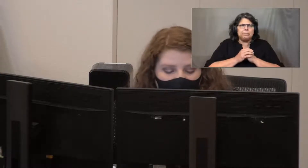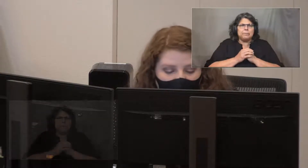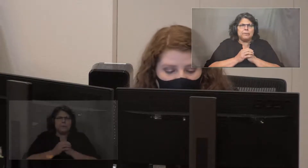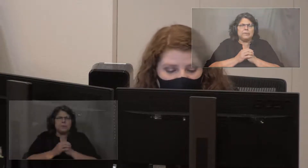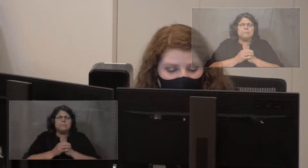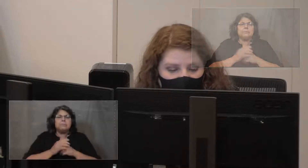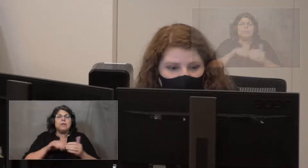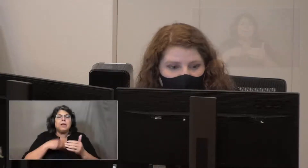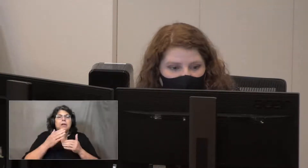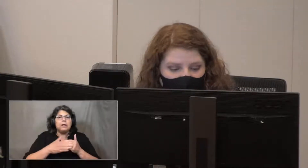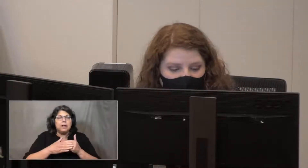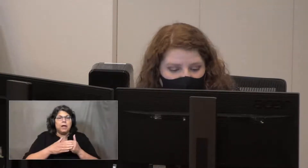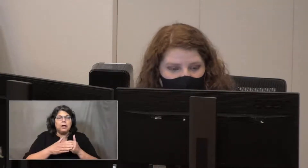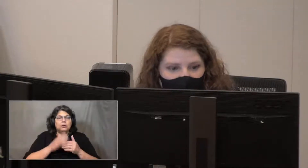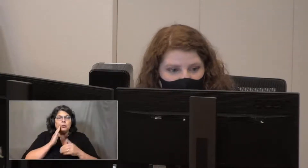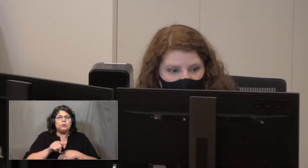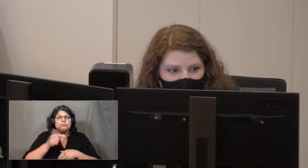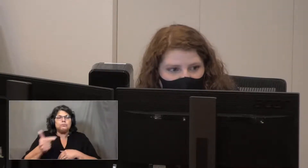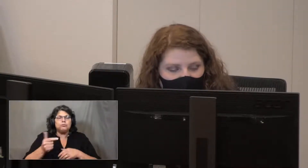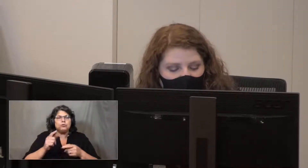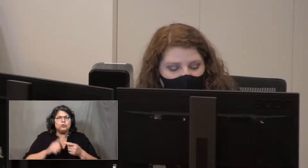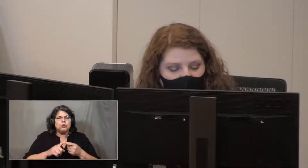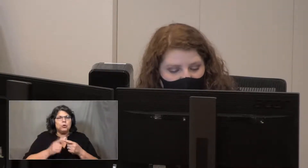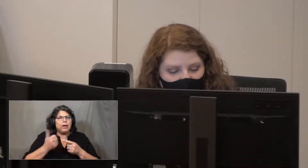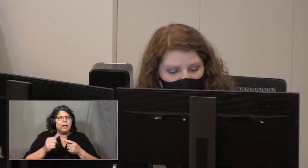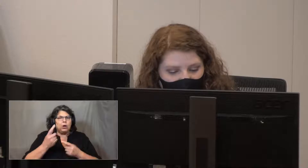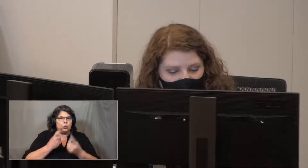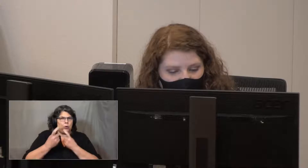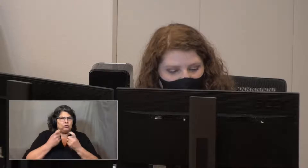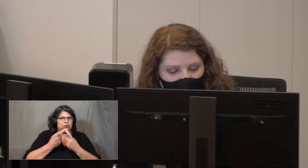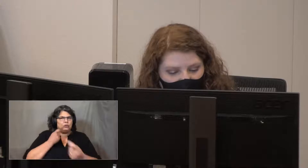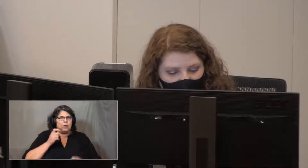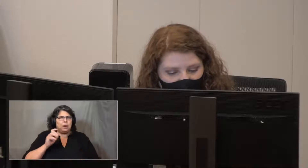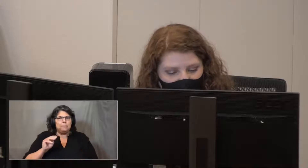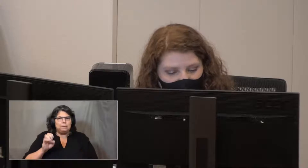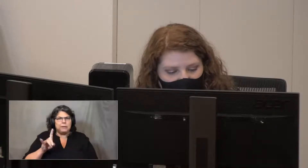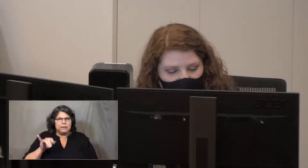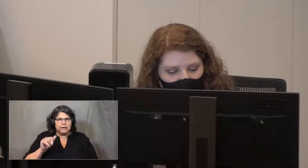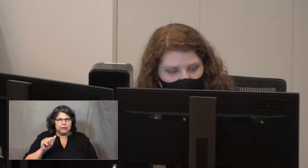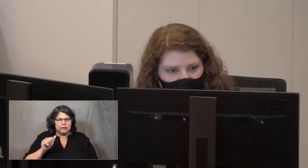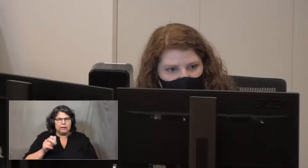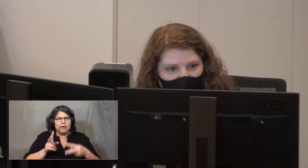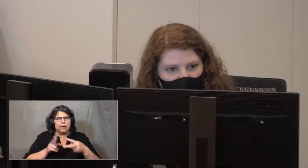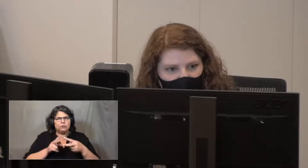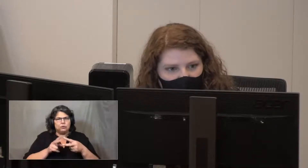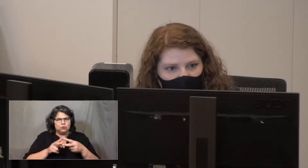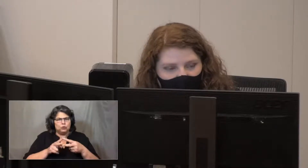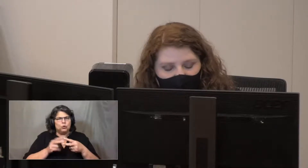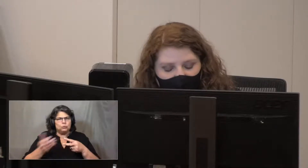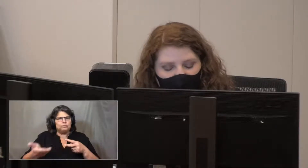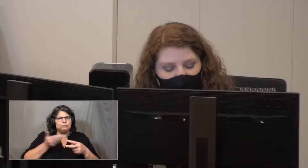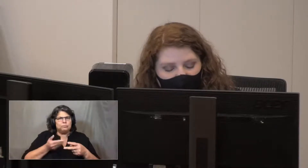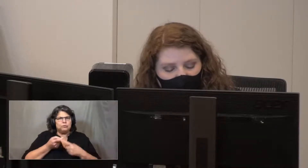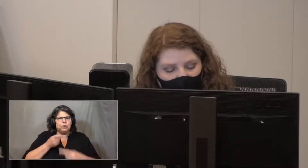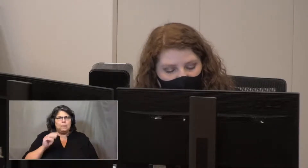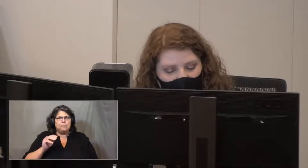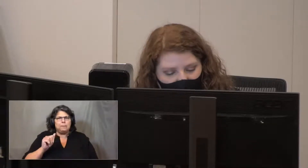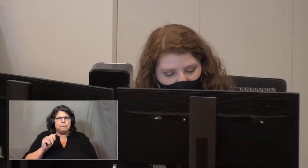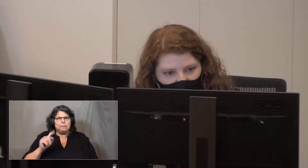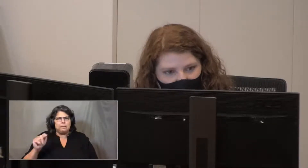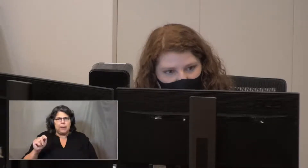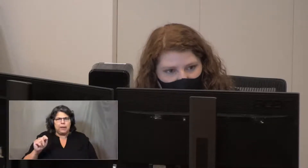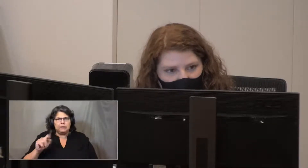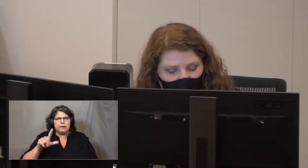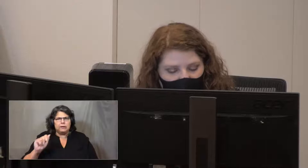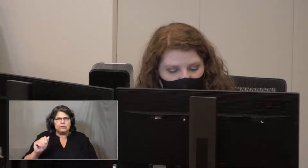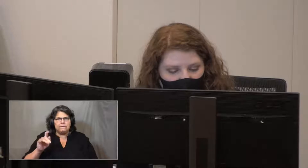Next, we'll move over to questions from the media. We have 2 questions submitted by Matt Lefevre with